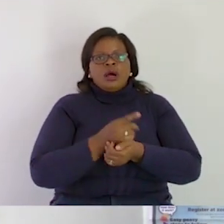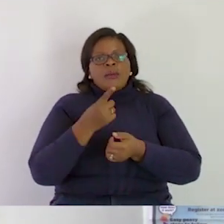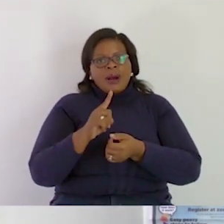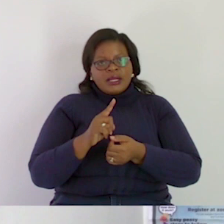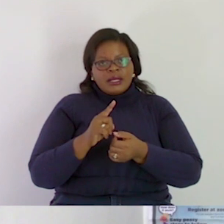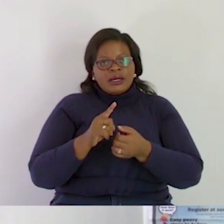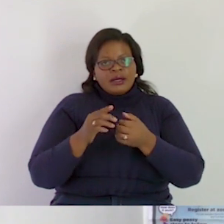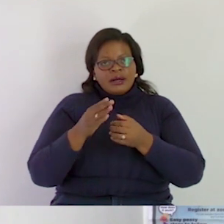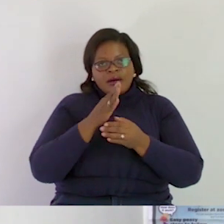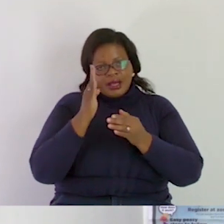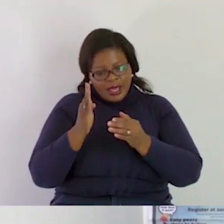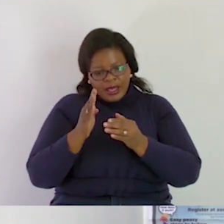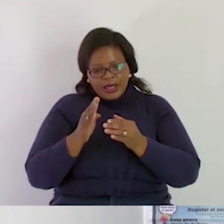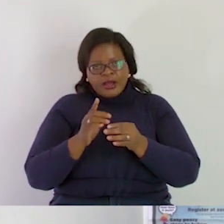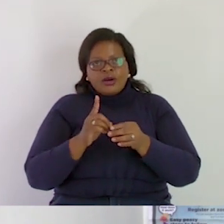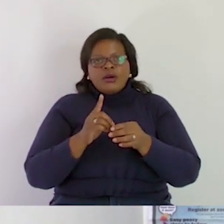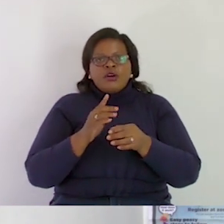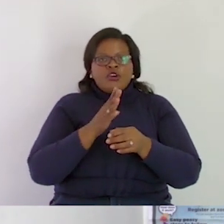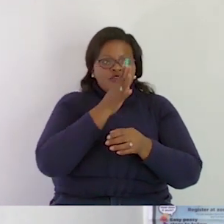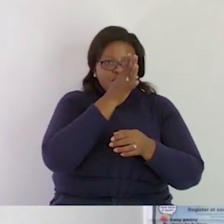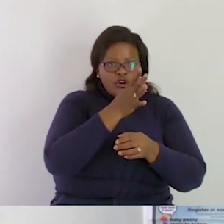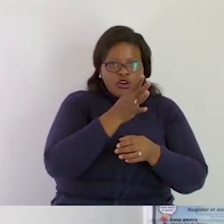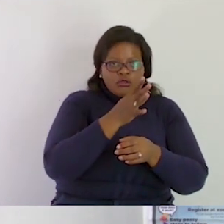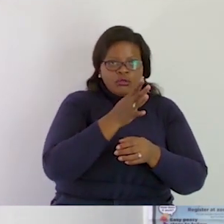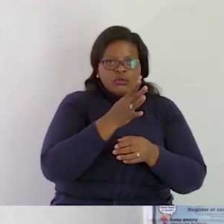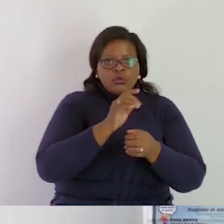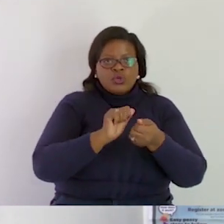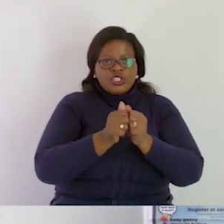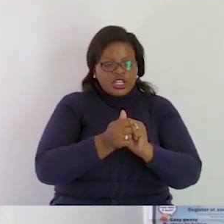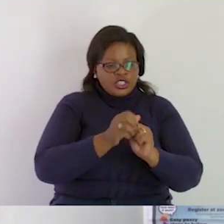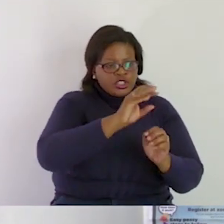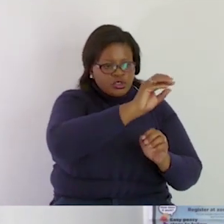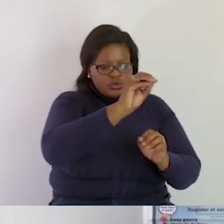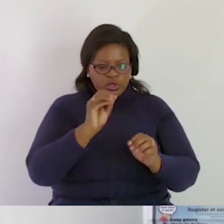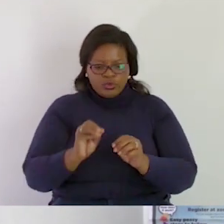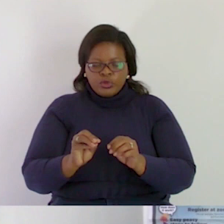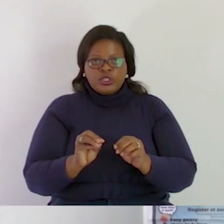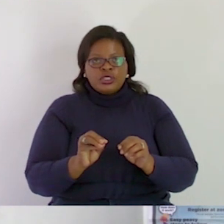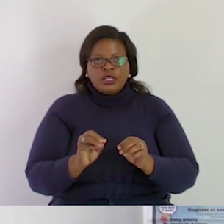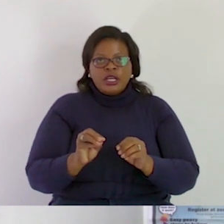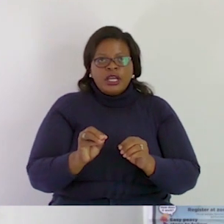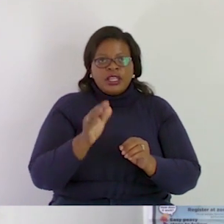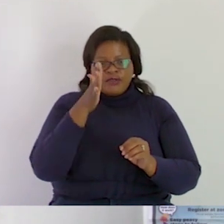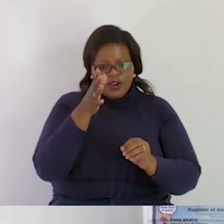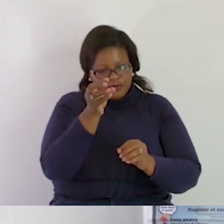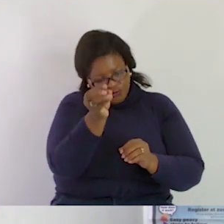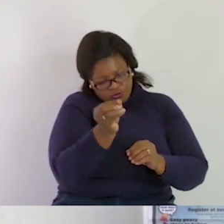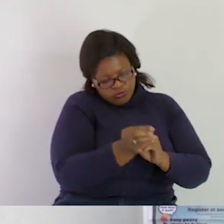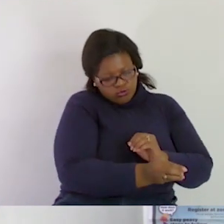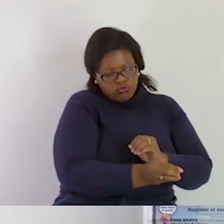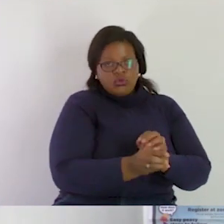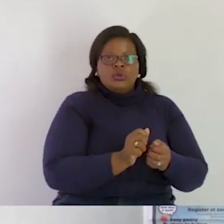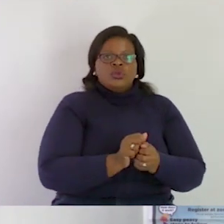here, but 4 have to end here. So in that manner, you can see that the order have